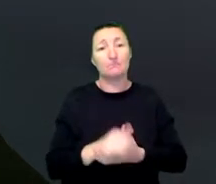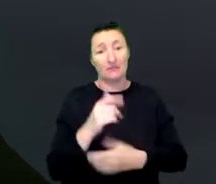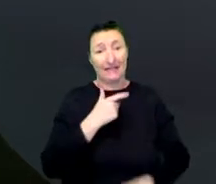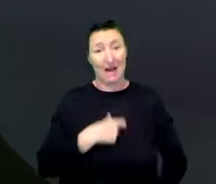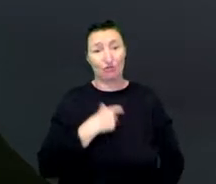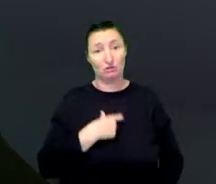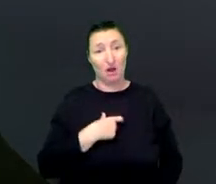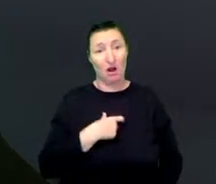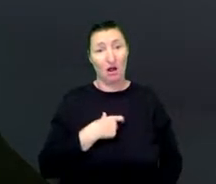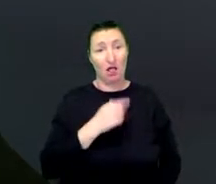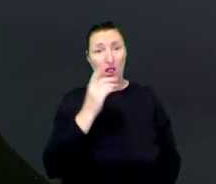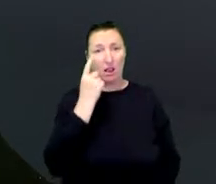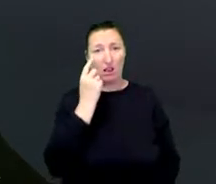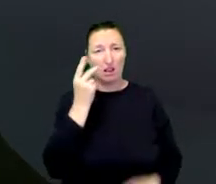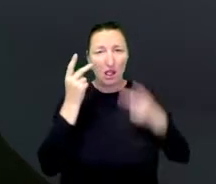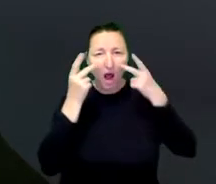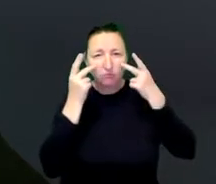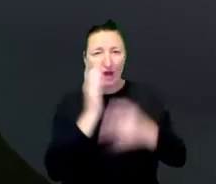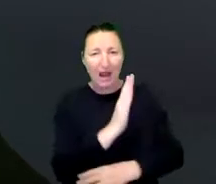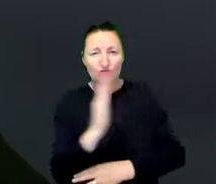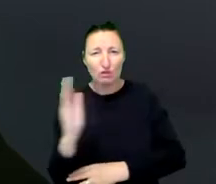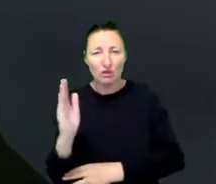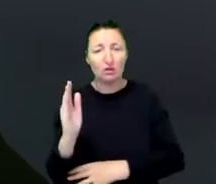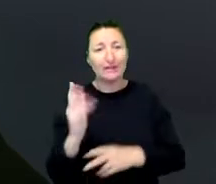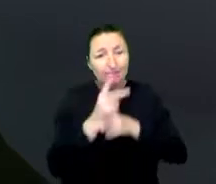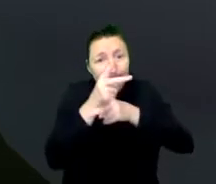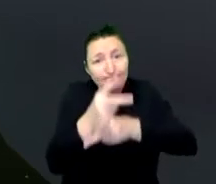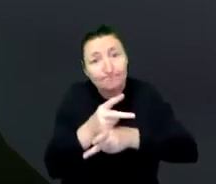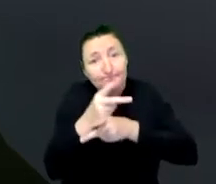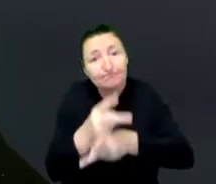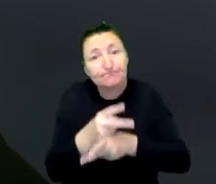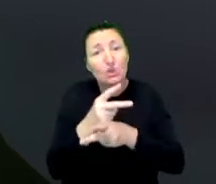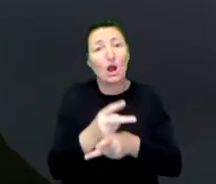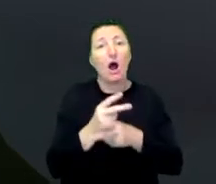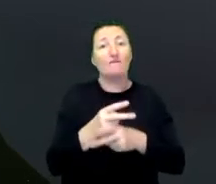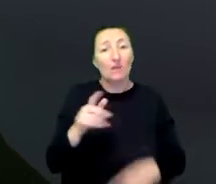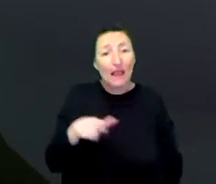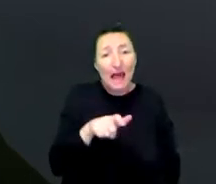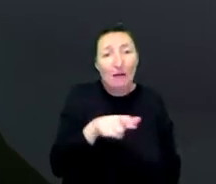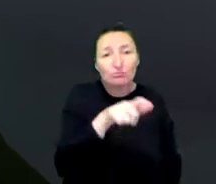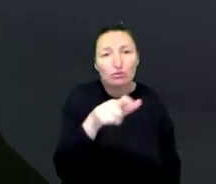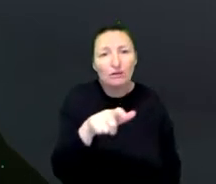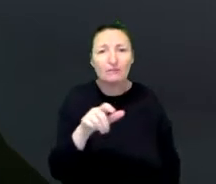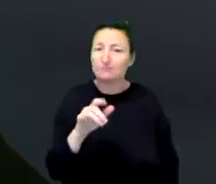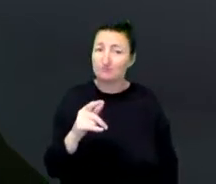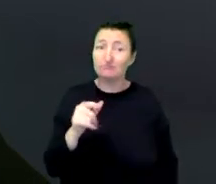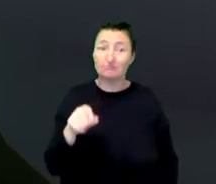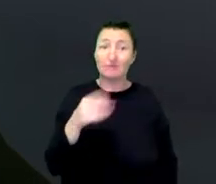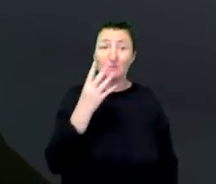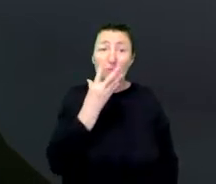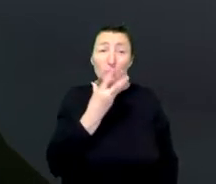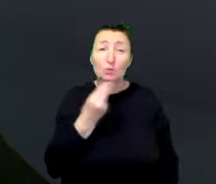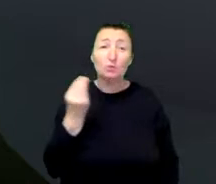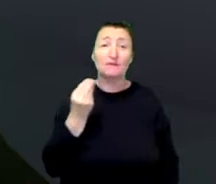of the labyrinth who diligently tends and cares for its life. Some say the librarian is a star whose beautiful duty is to imagine and perform